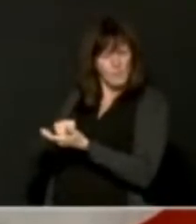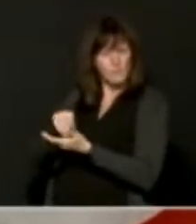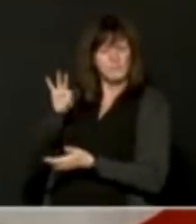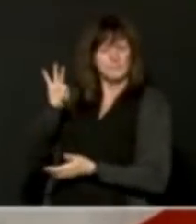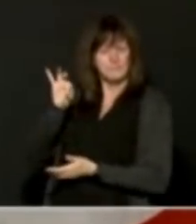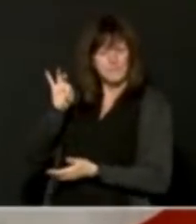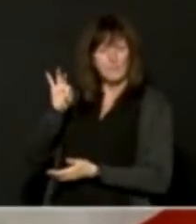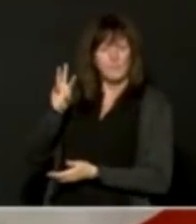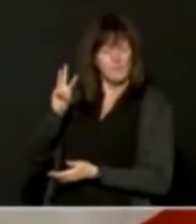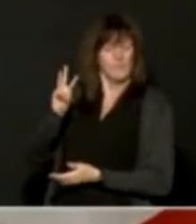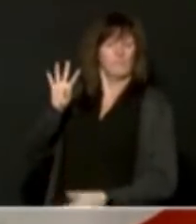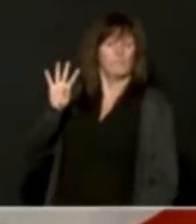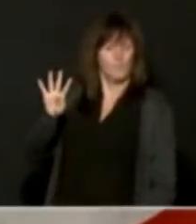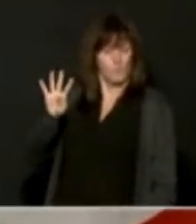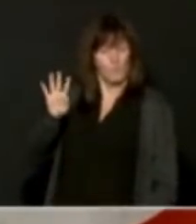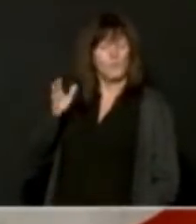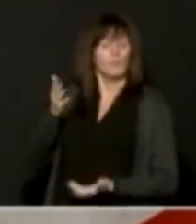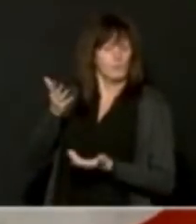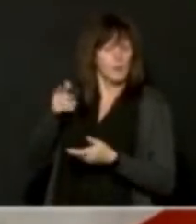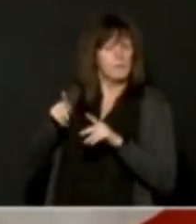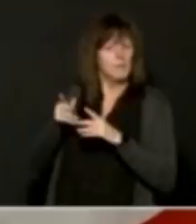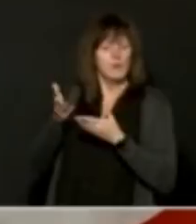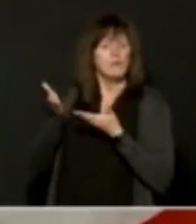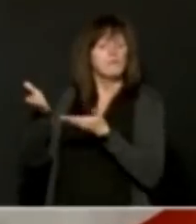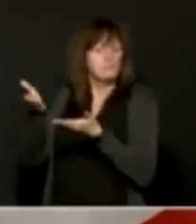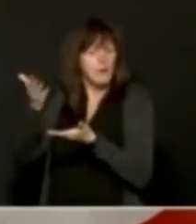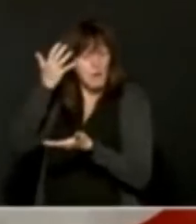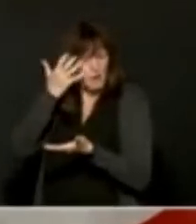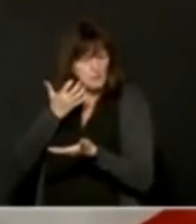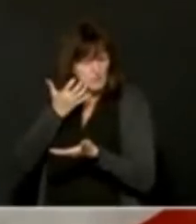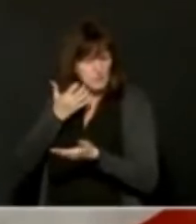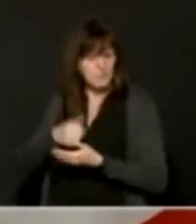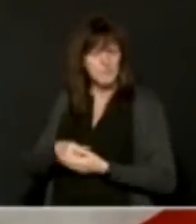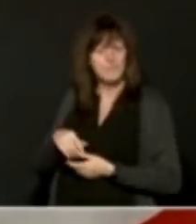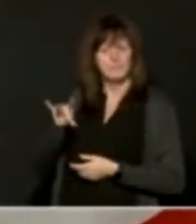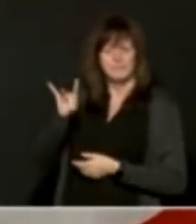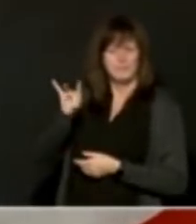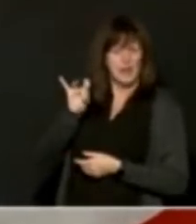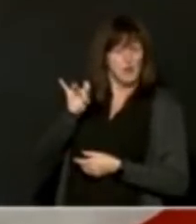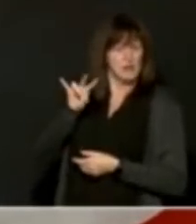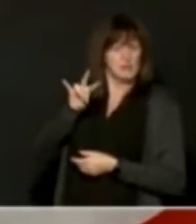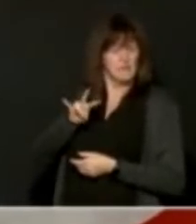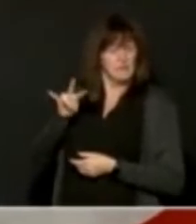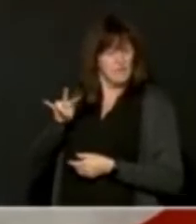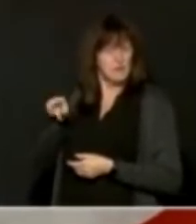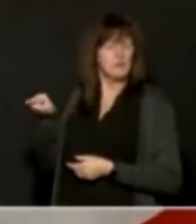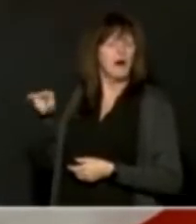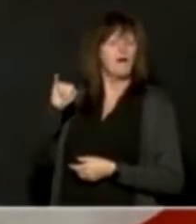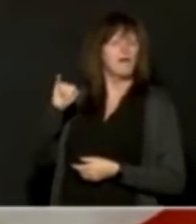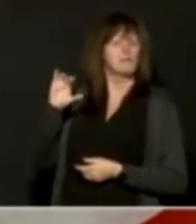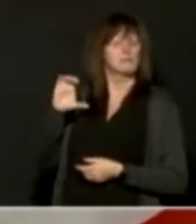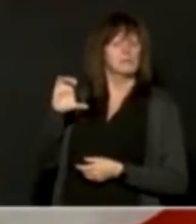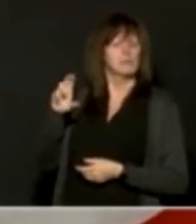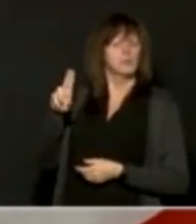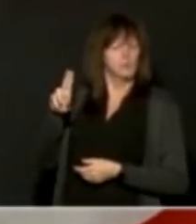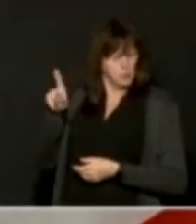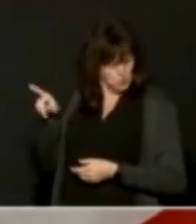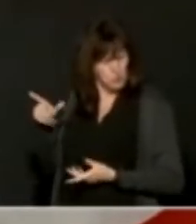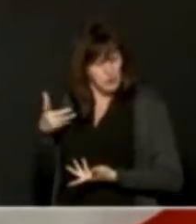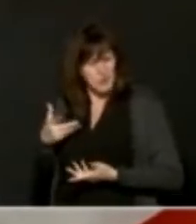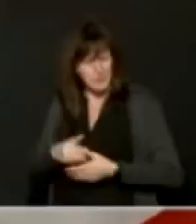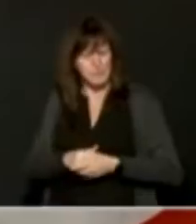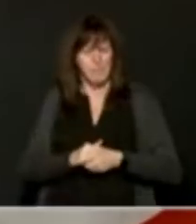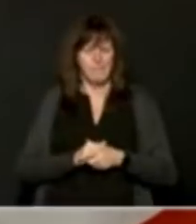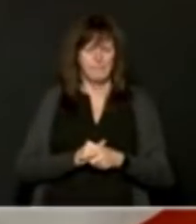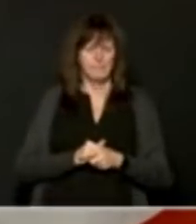1,964 people currently in hospital and 877 of them in ICU. And